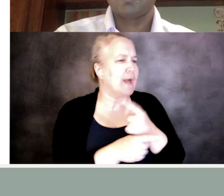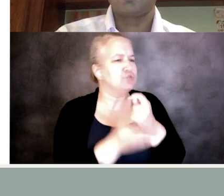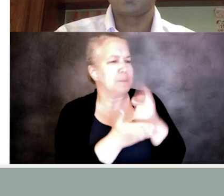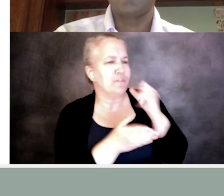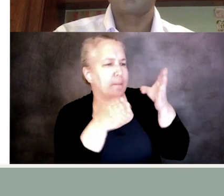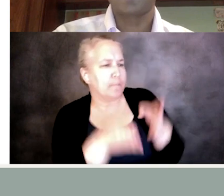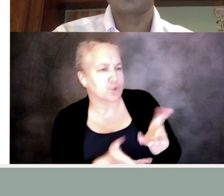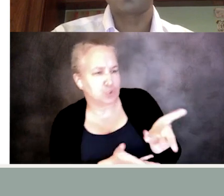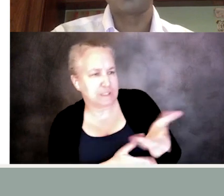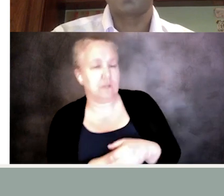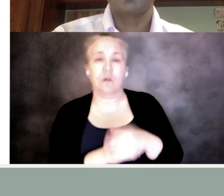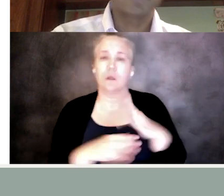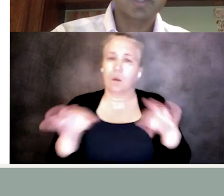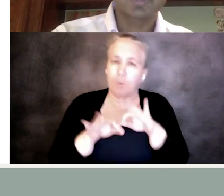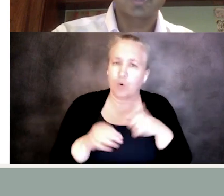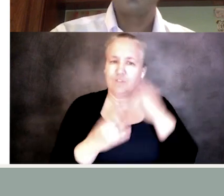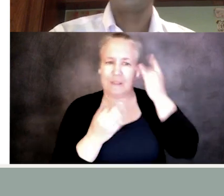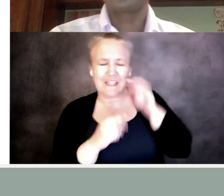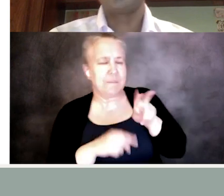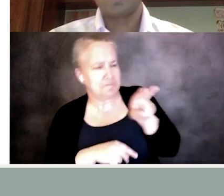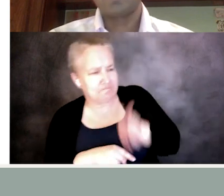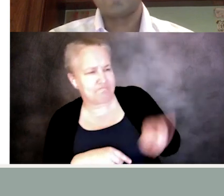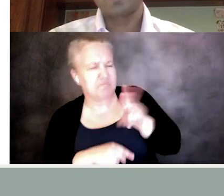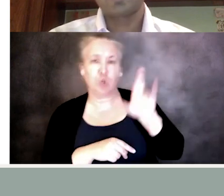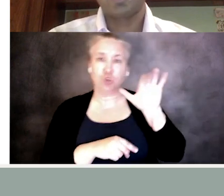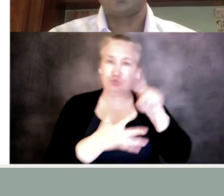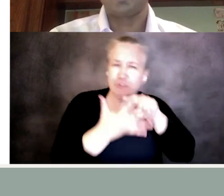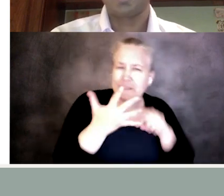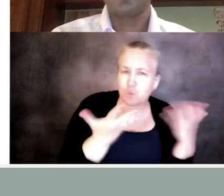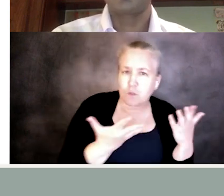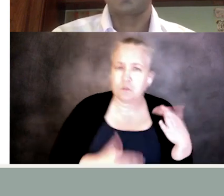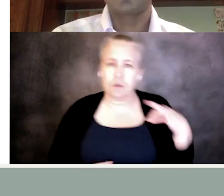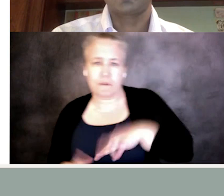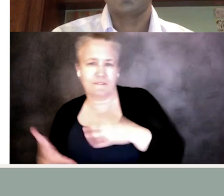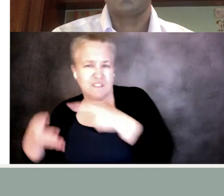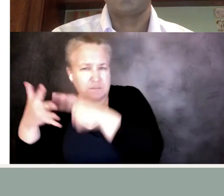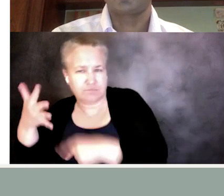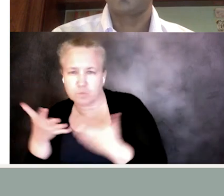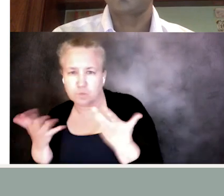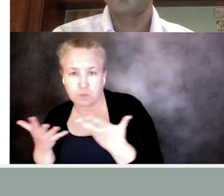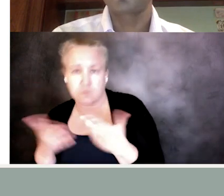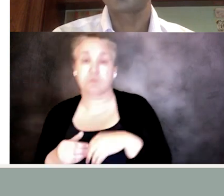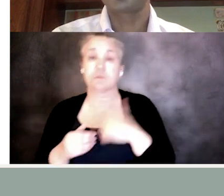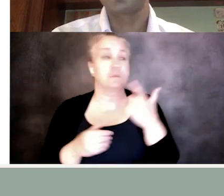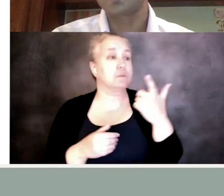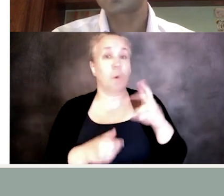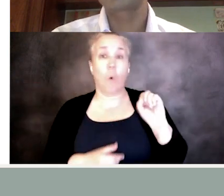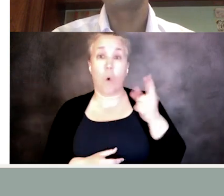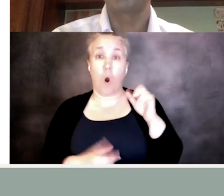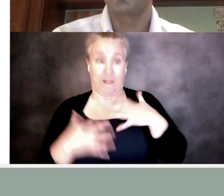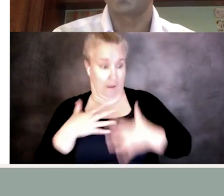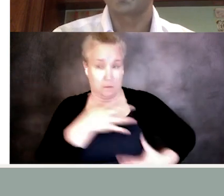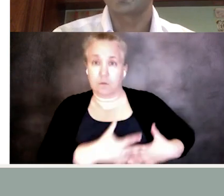patient. So we have to factor in what are the risks, what are the benefits, what are the organ functions,